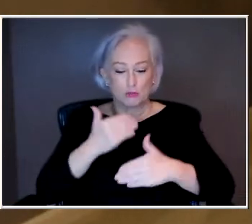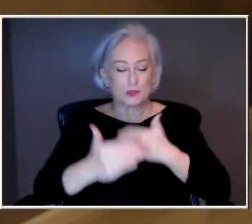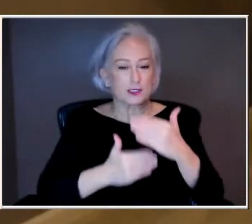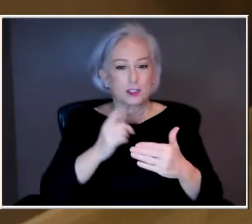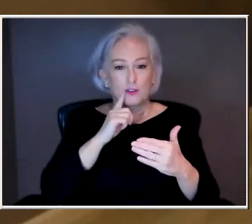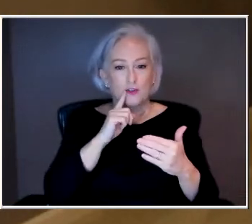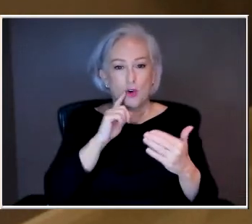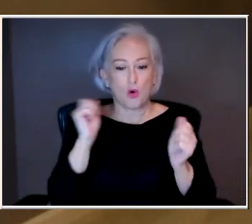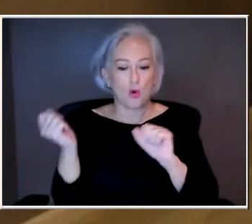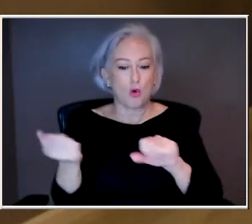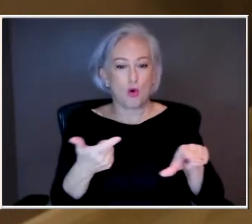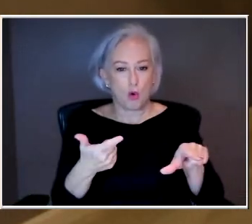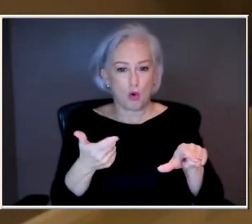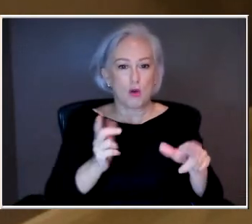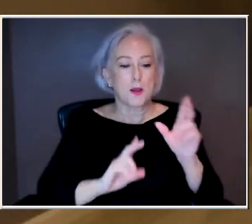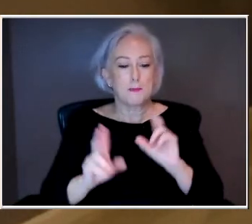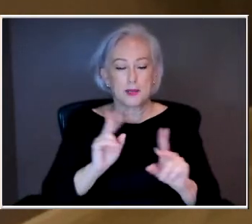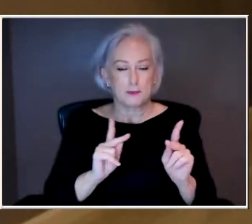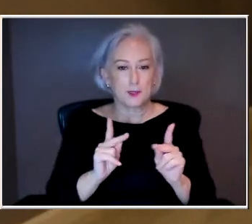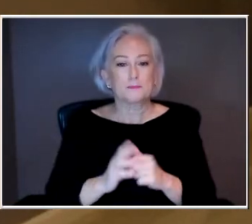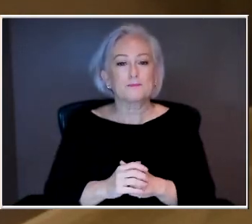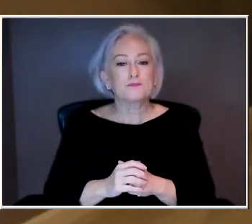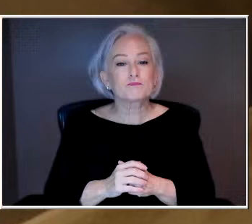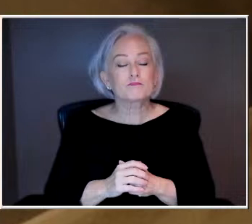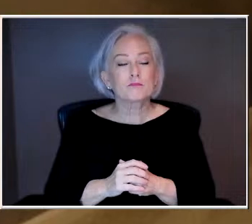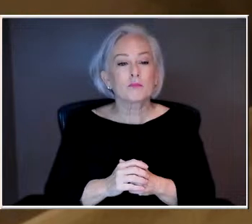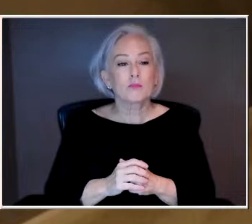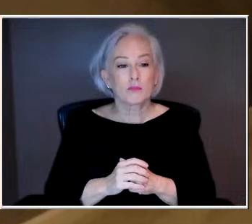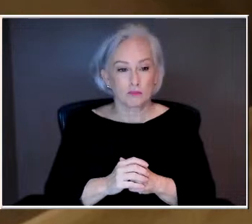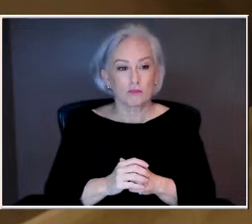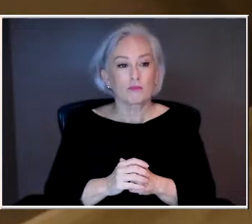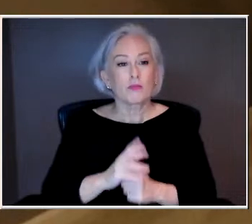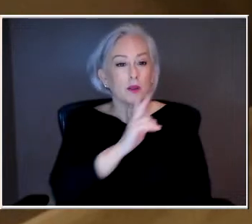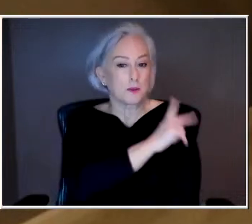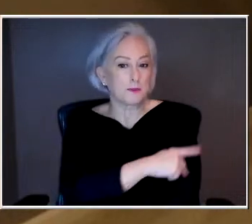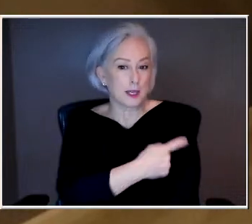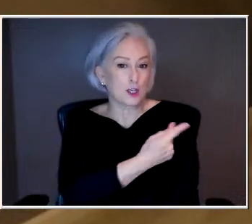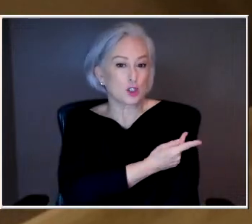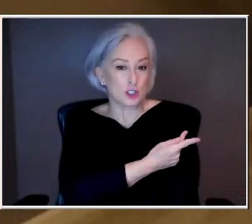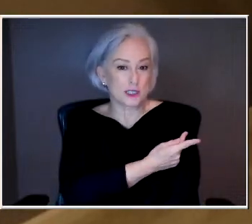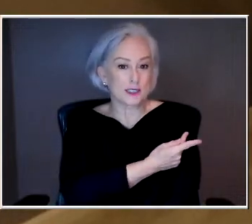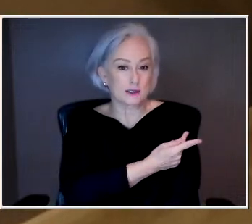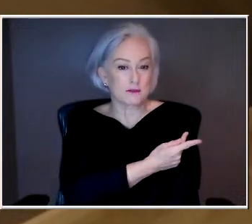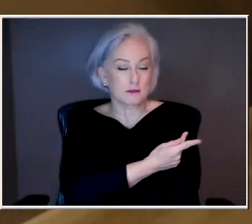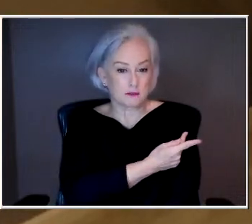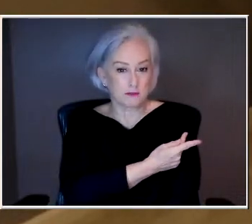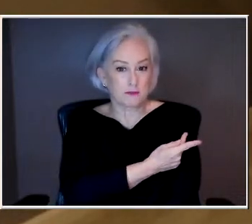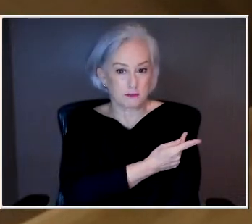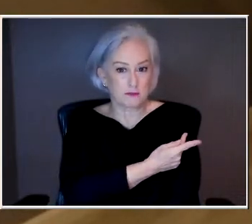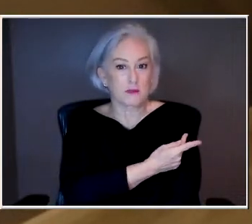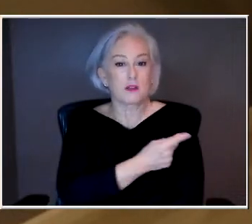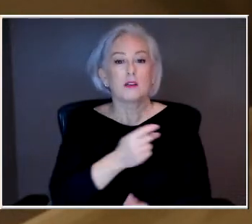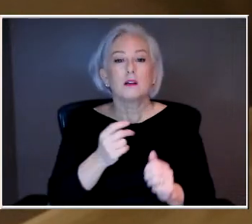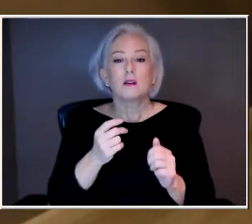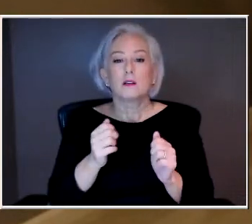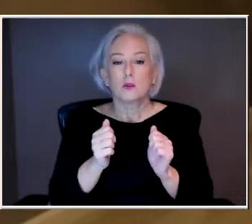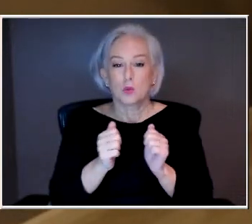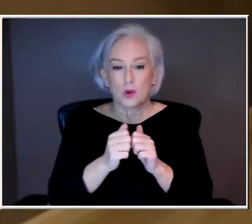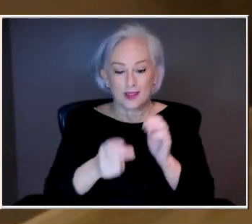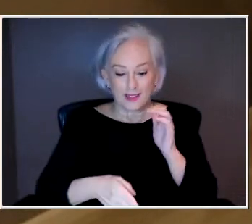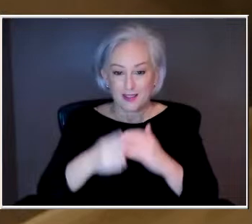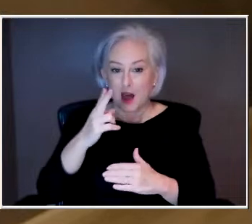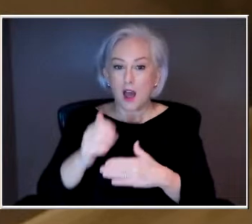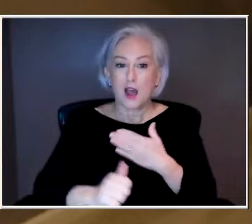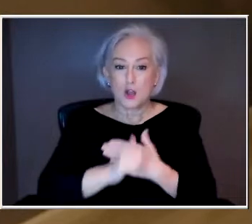comers, you know, for normal people. However, patients or people who are at high risk to develop pancreatic